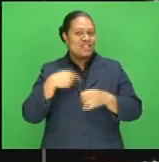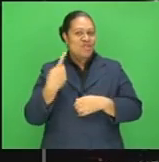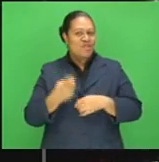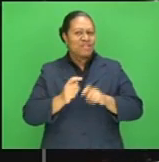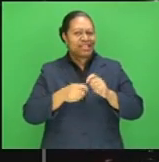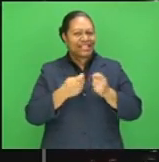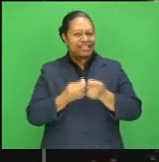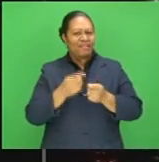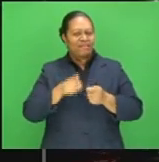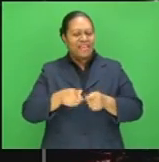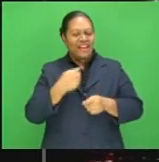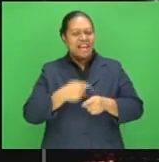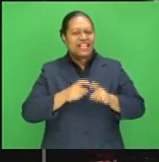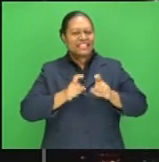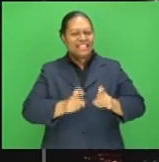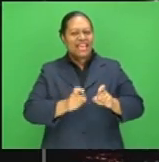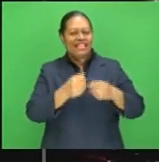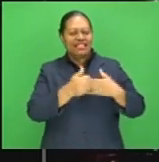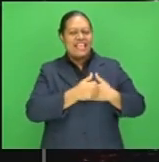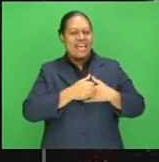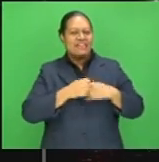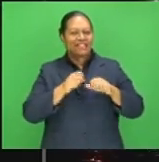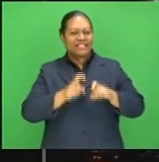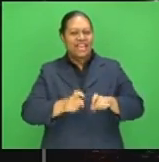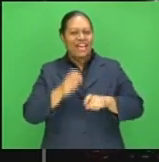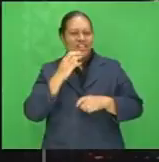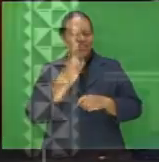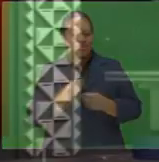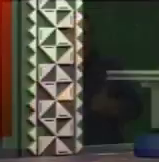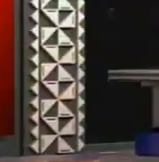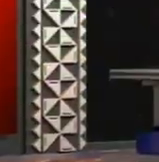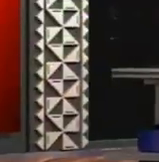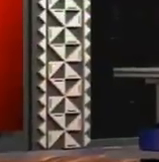team and I, stay safe, stay dry. Bye for now.